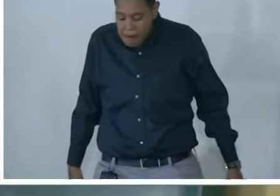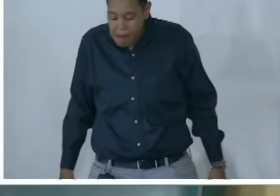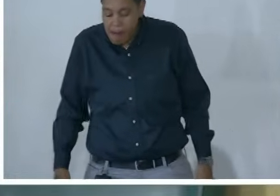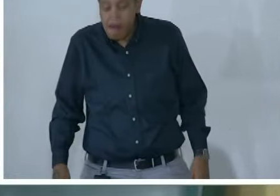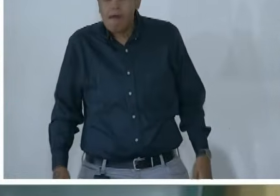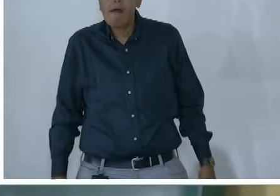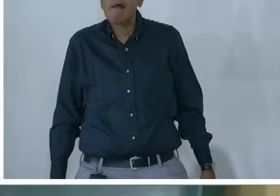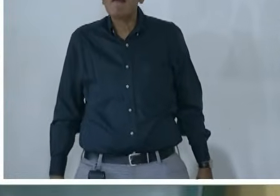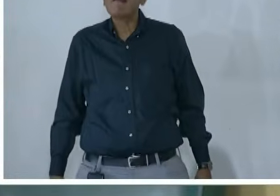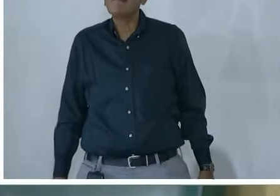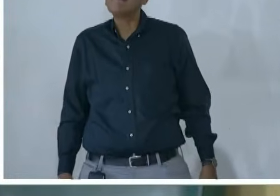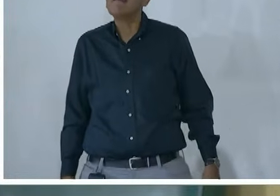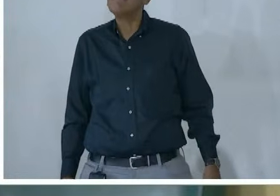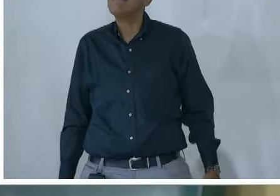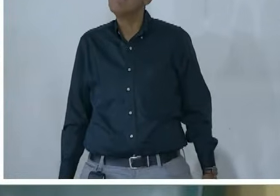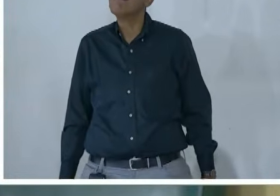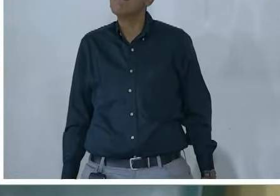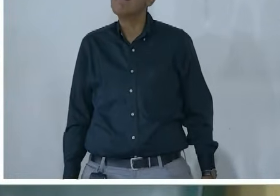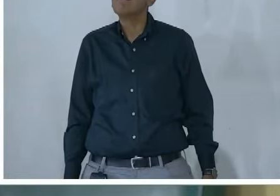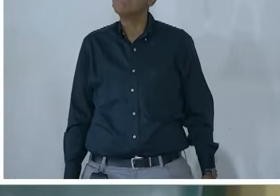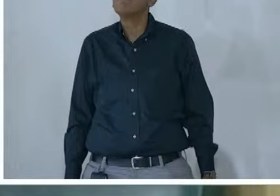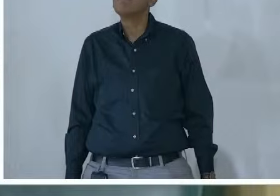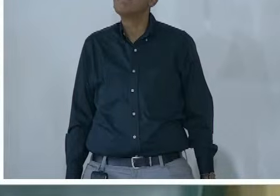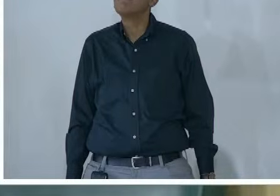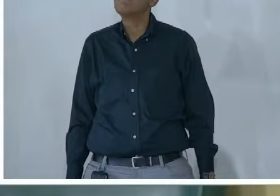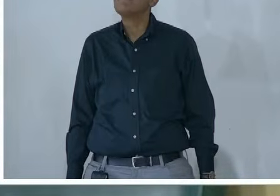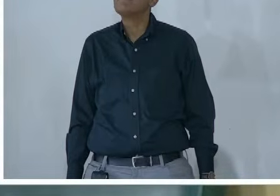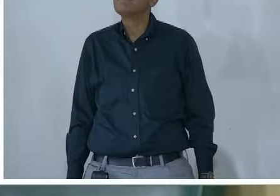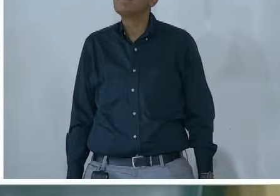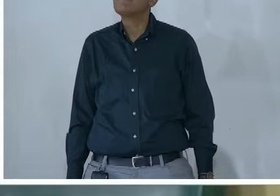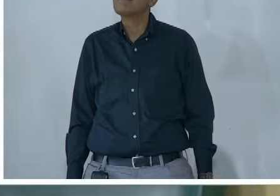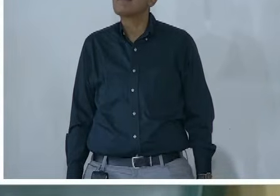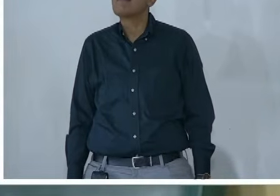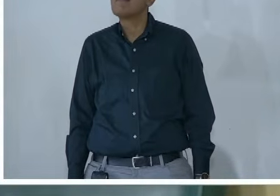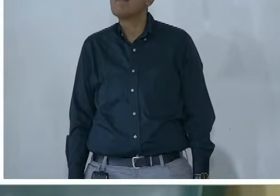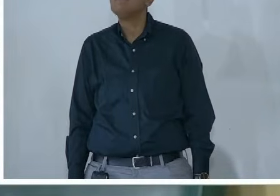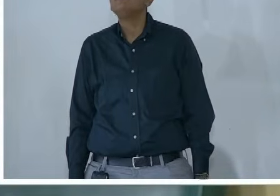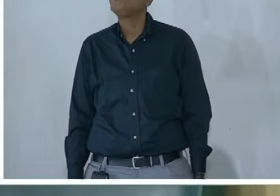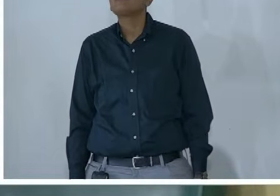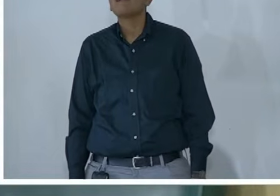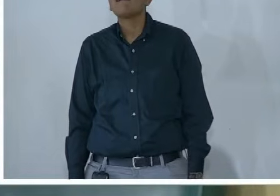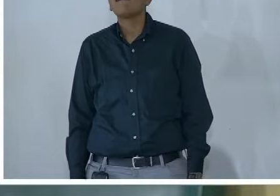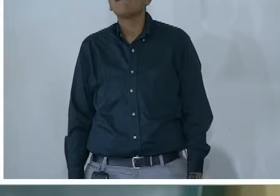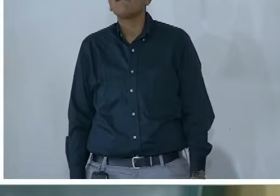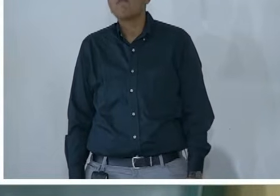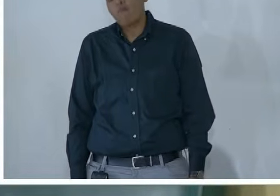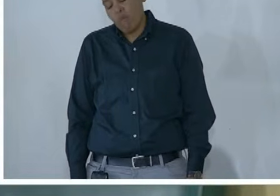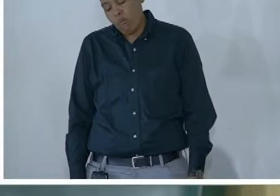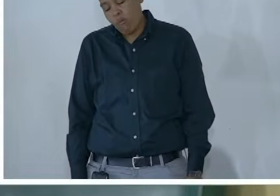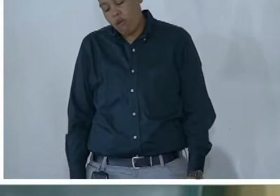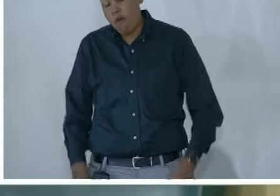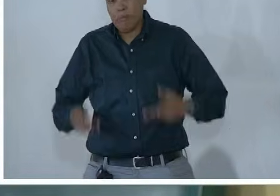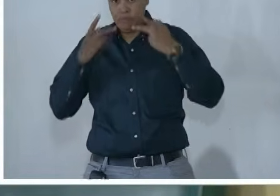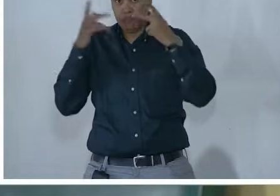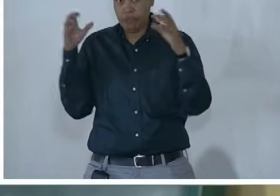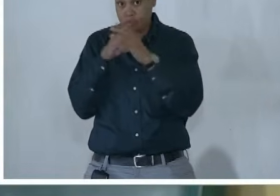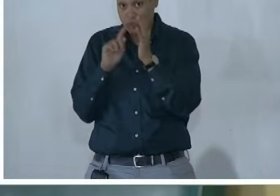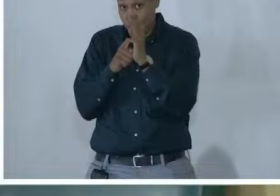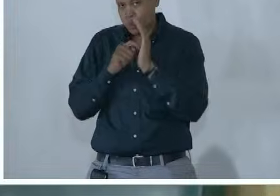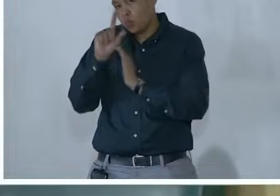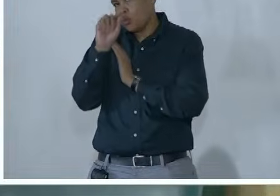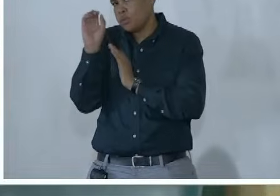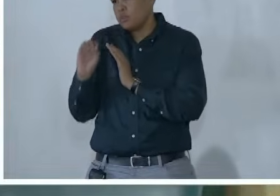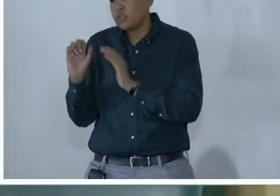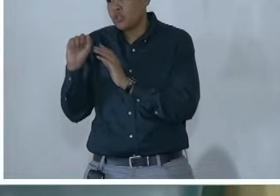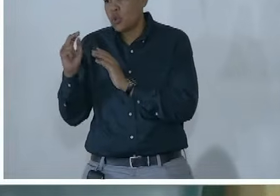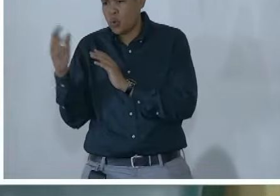In terms of public participation requirement, at least 20% public shareholding with at least 50